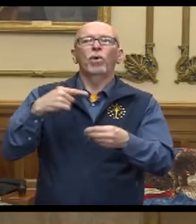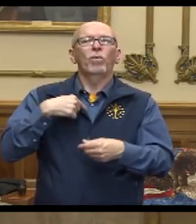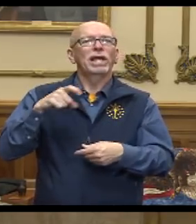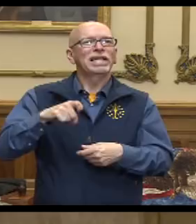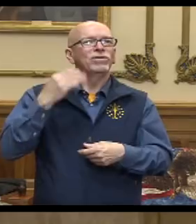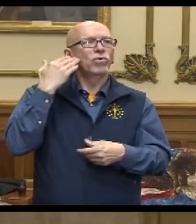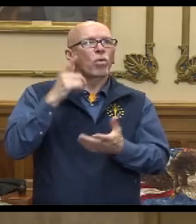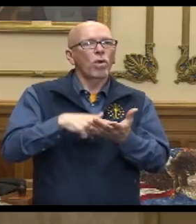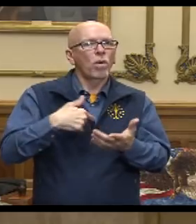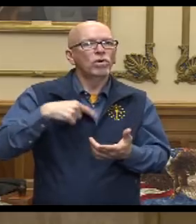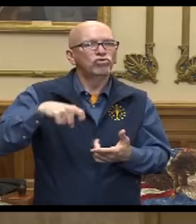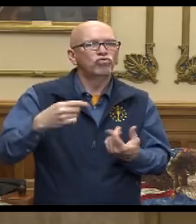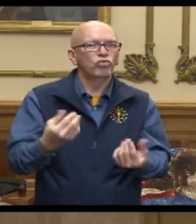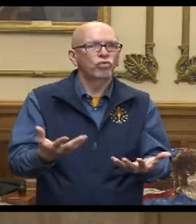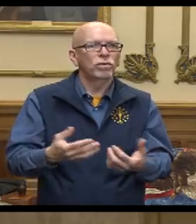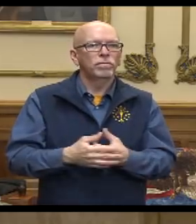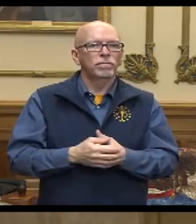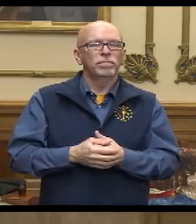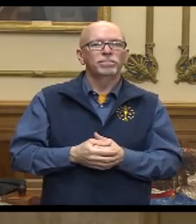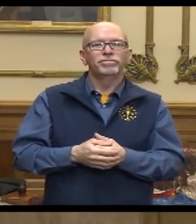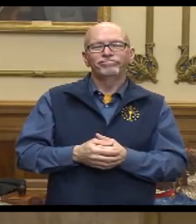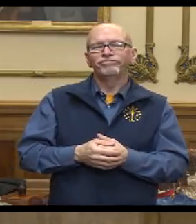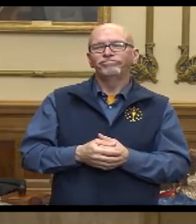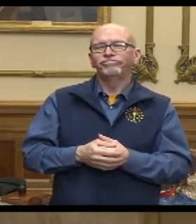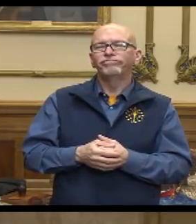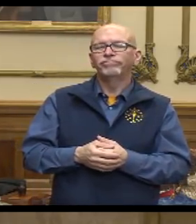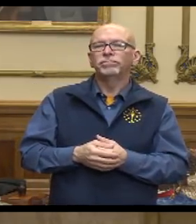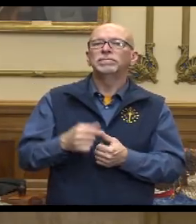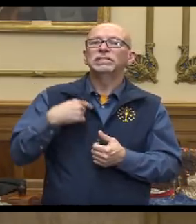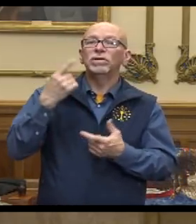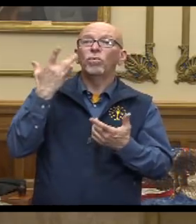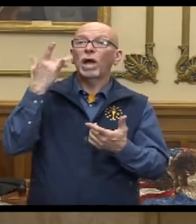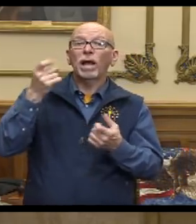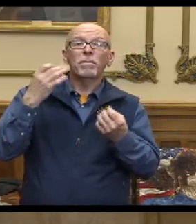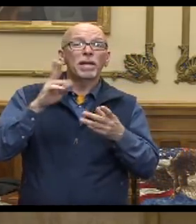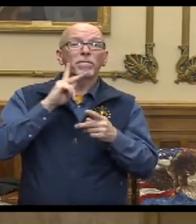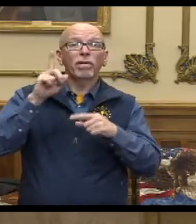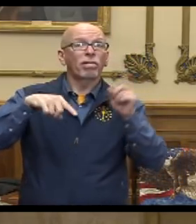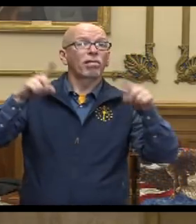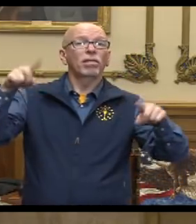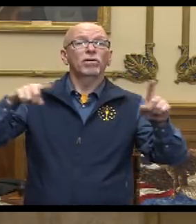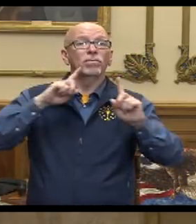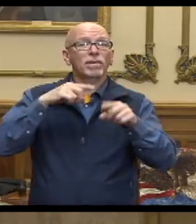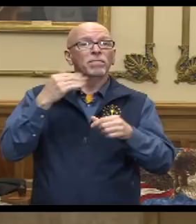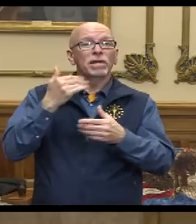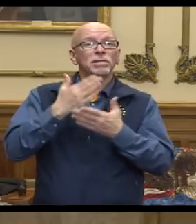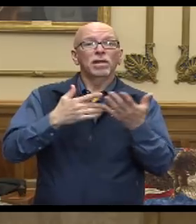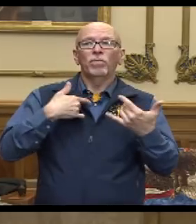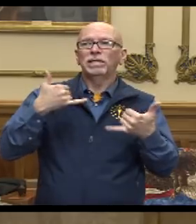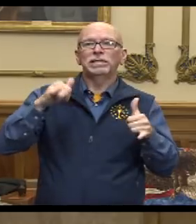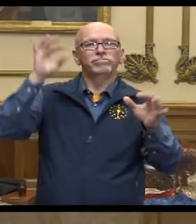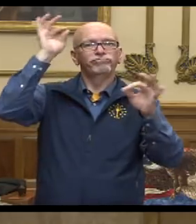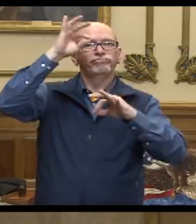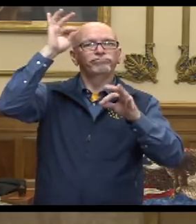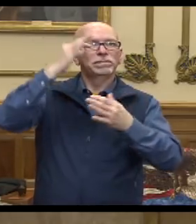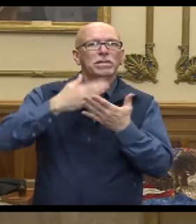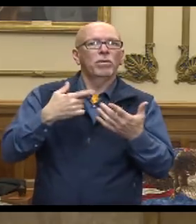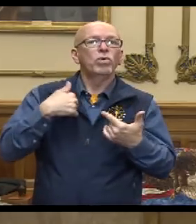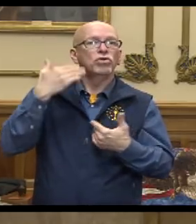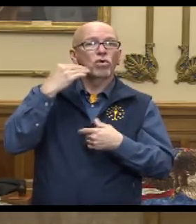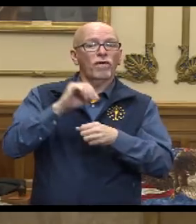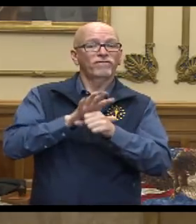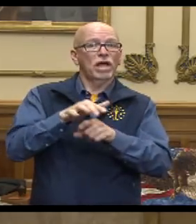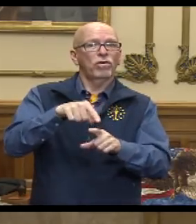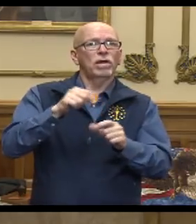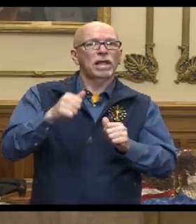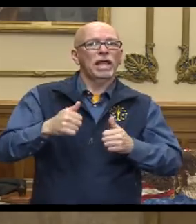what we should be doing. Yeah. Yes, I think that the reason there's so many variables is that there are some unknowns in that. So we do know that the virus